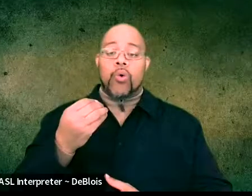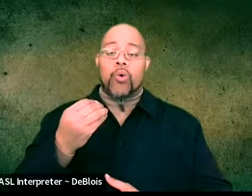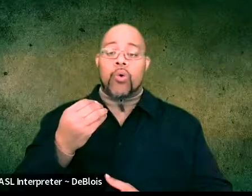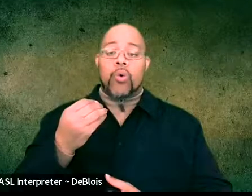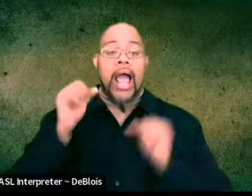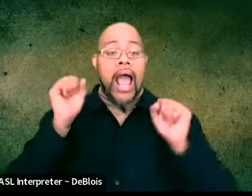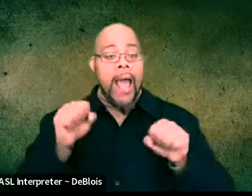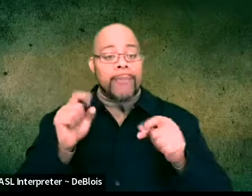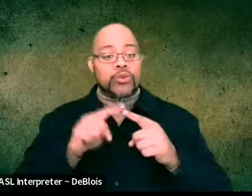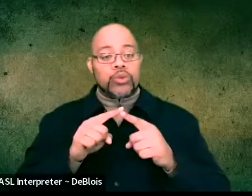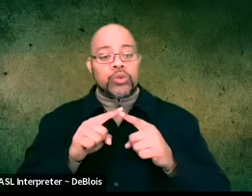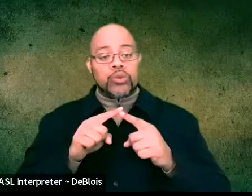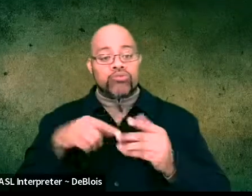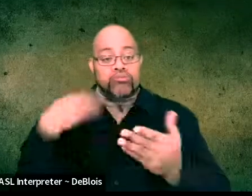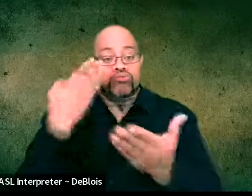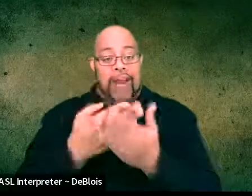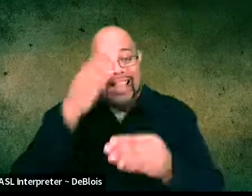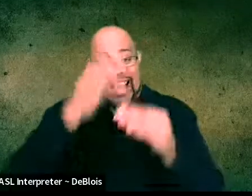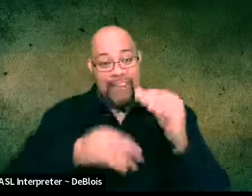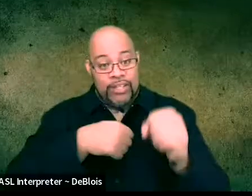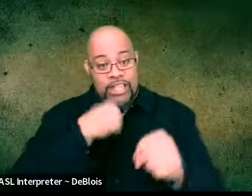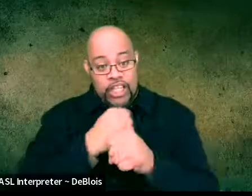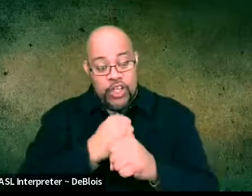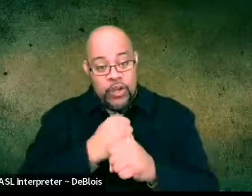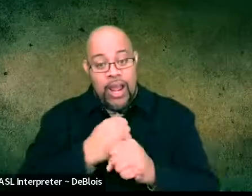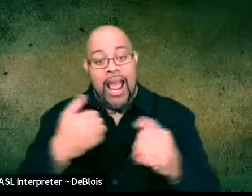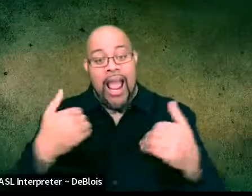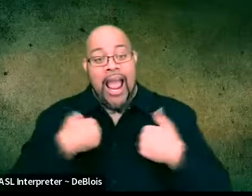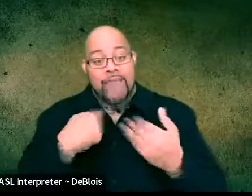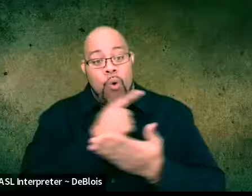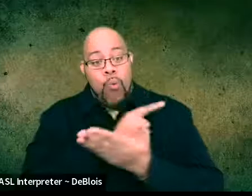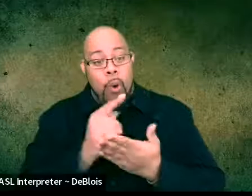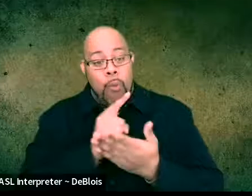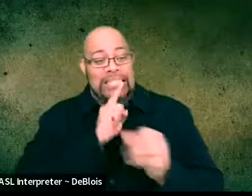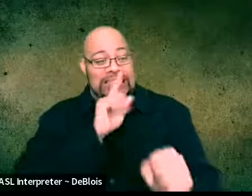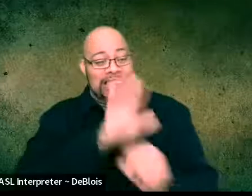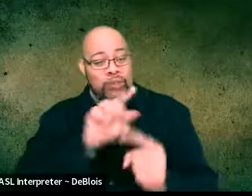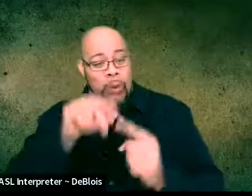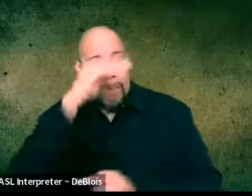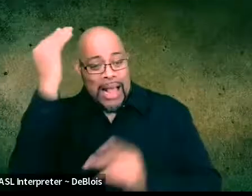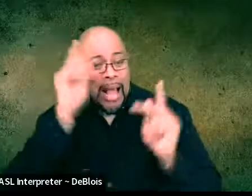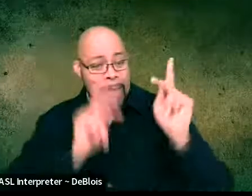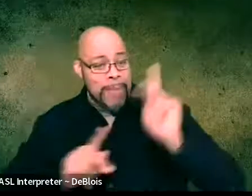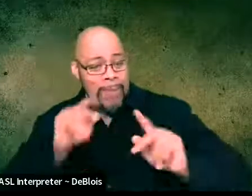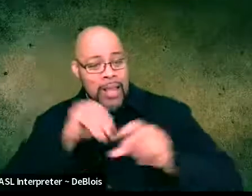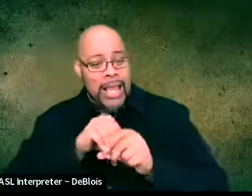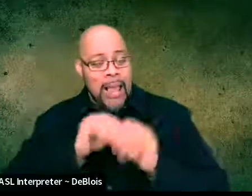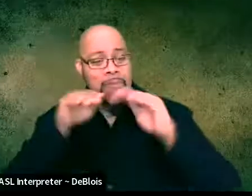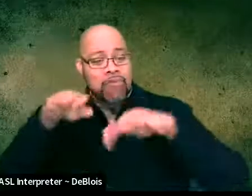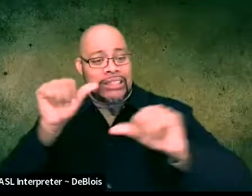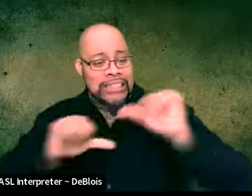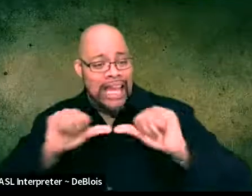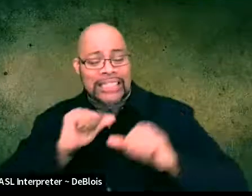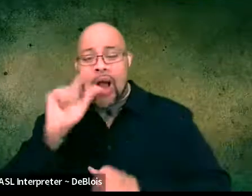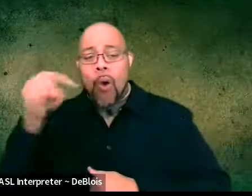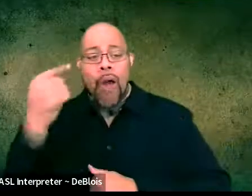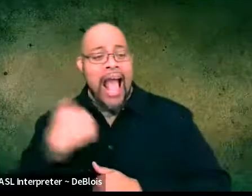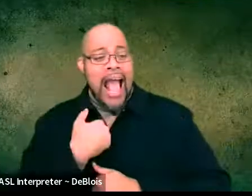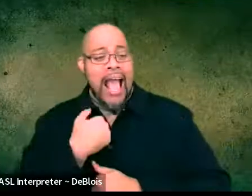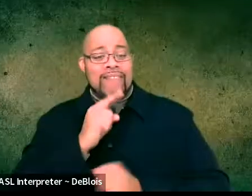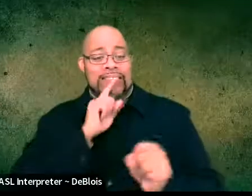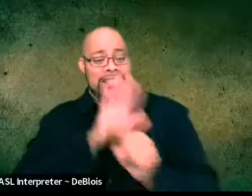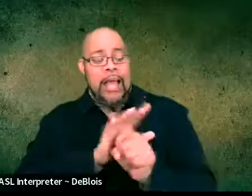be able to get to the end of the year and have a week dedicated to Black people in marine science, and not only have it